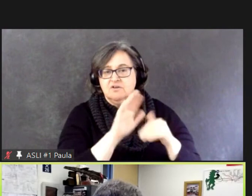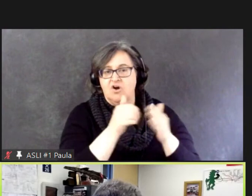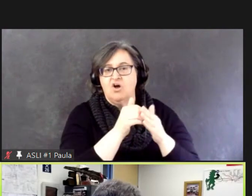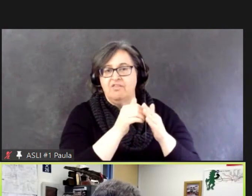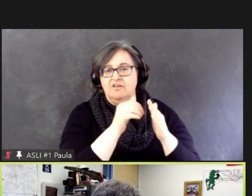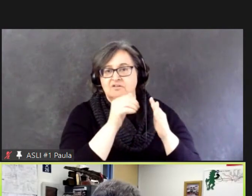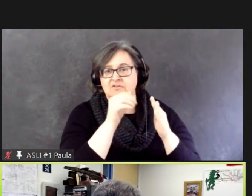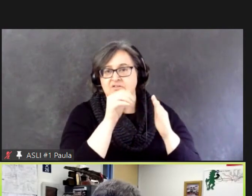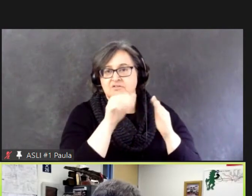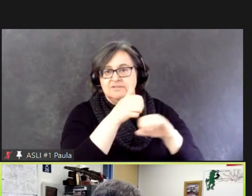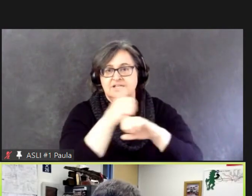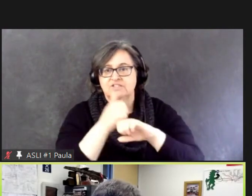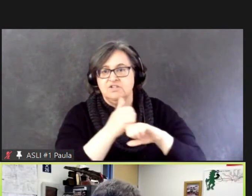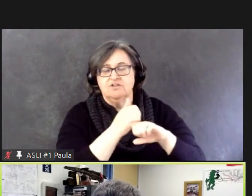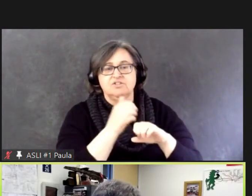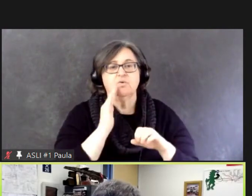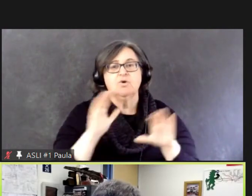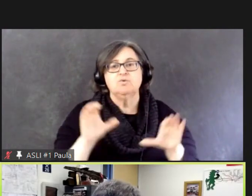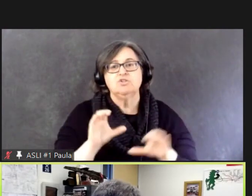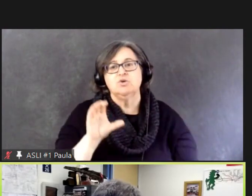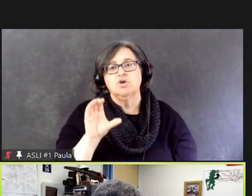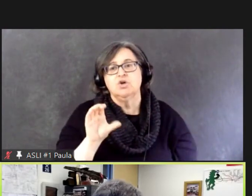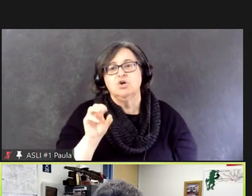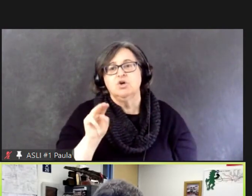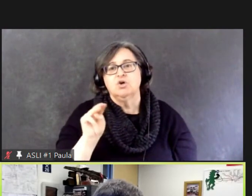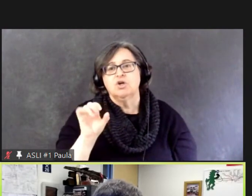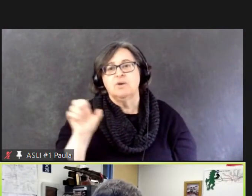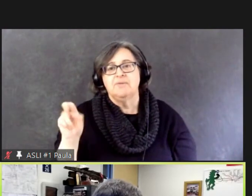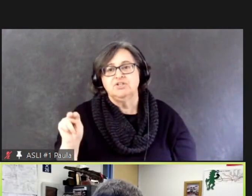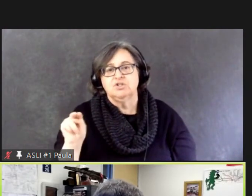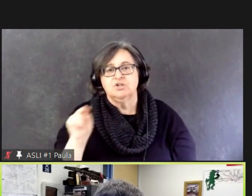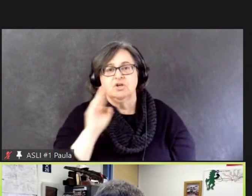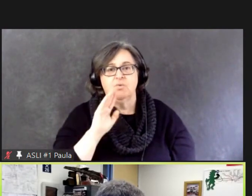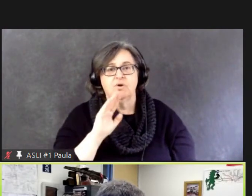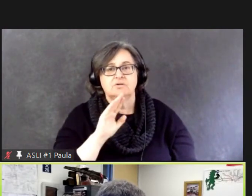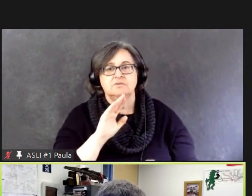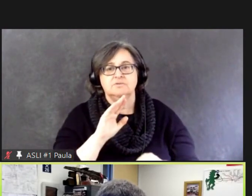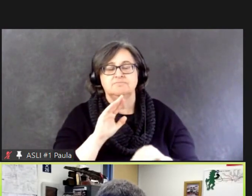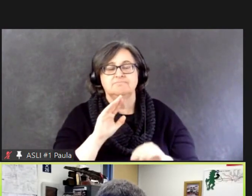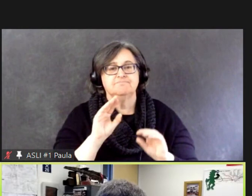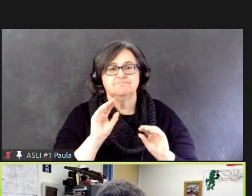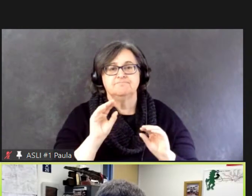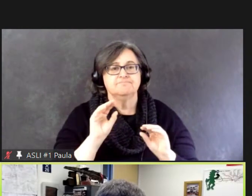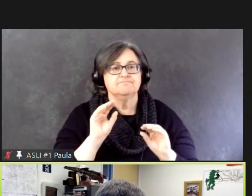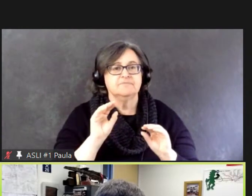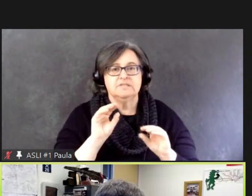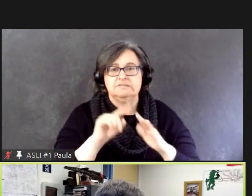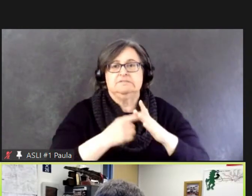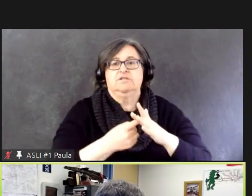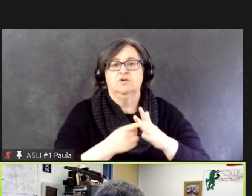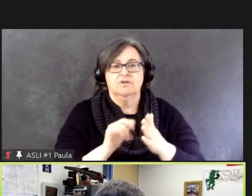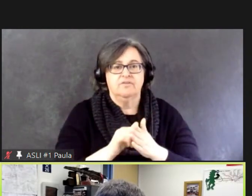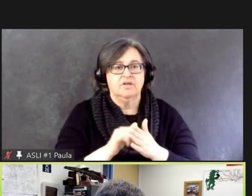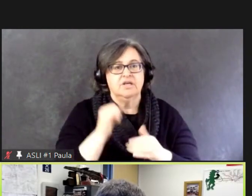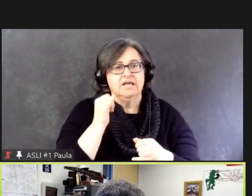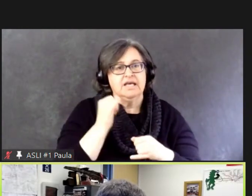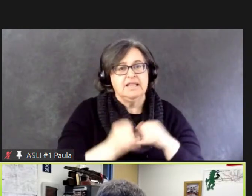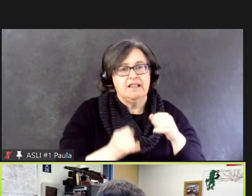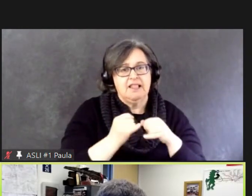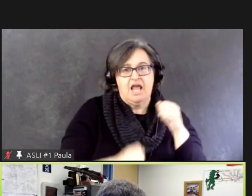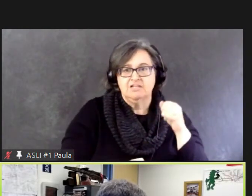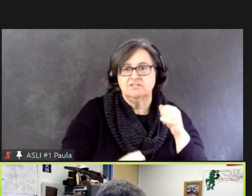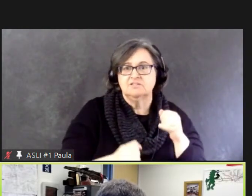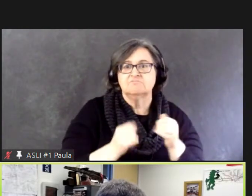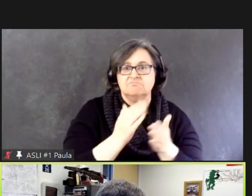commissioning phase. So over the next month or so, we'll be commissioning all these inverters and putting them online. So since we last met, here's the last pieces of work that have